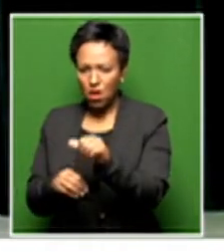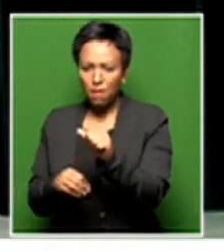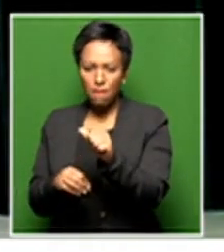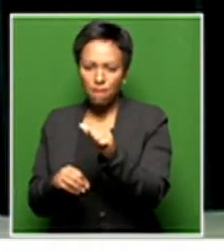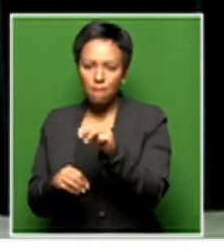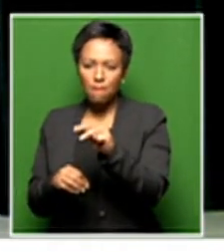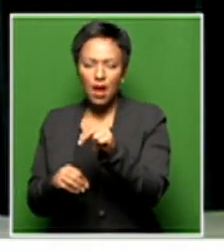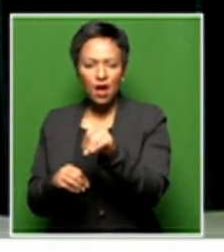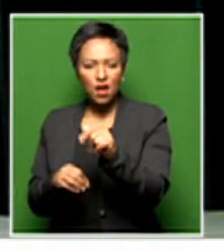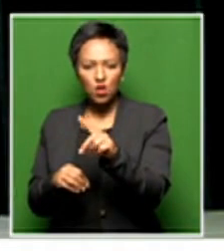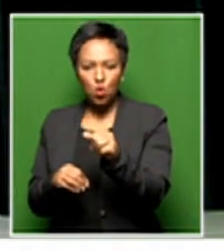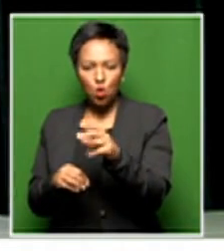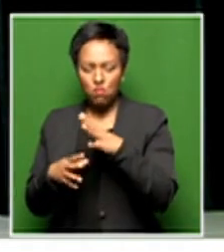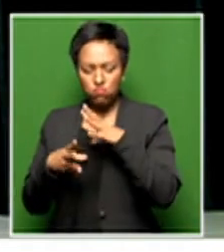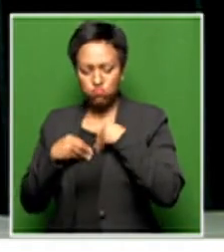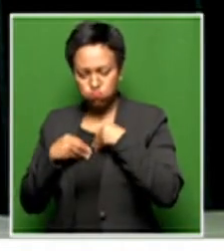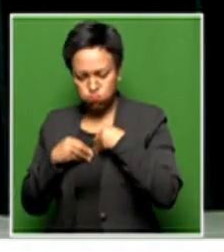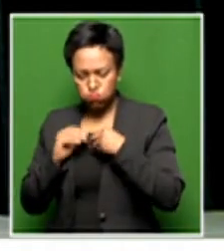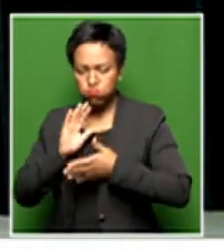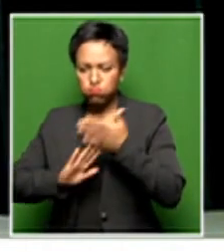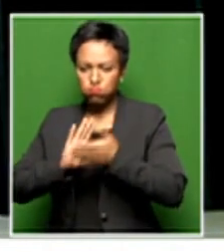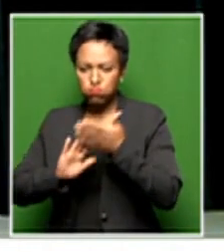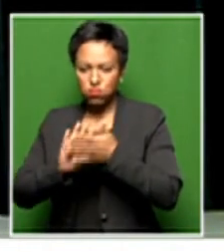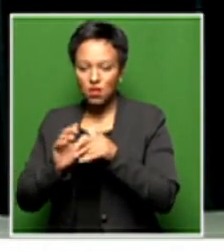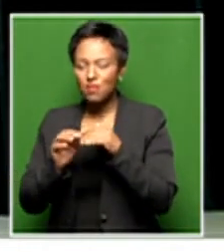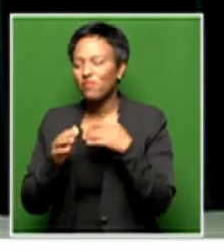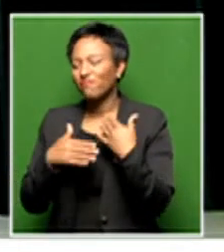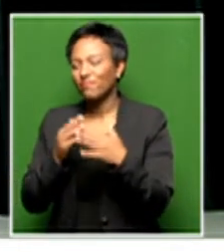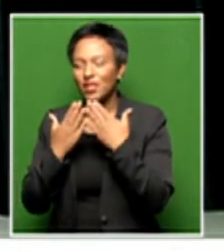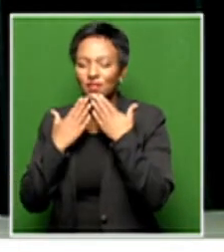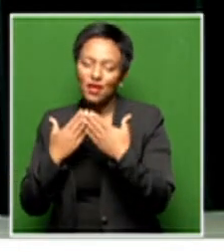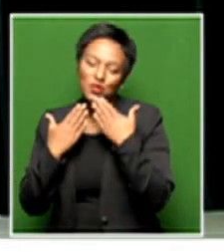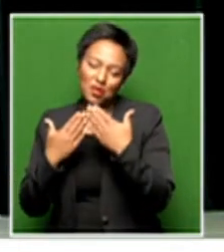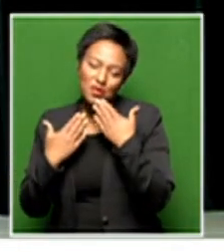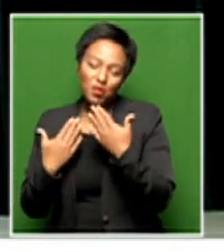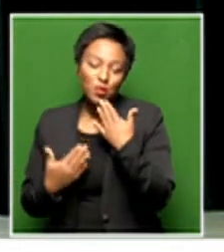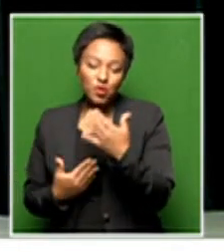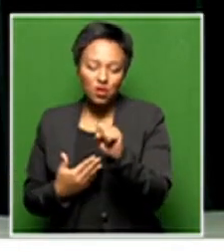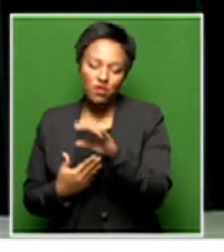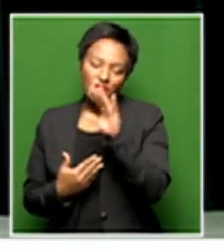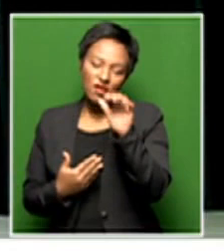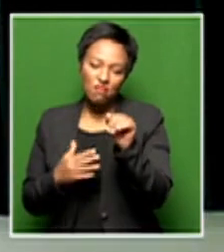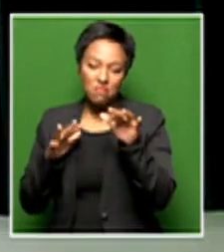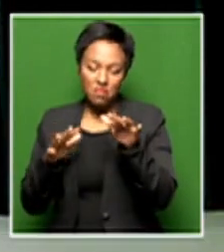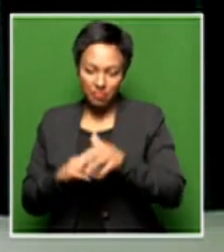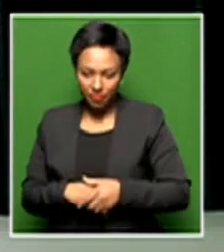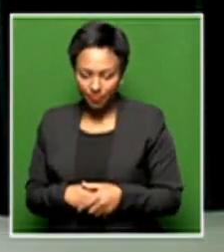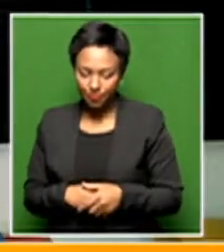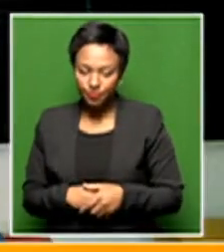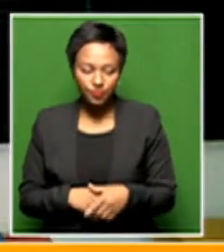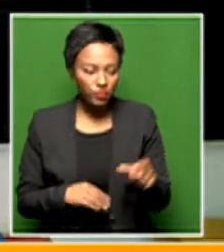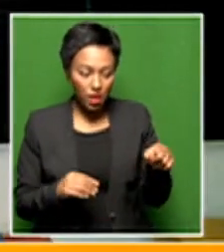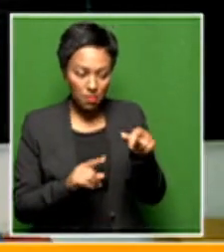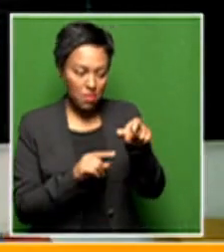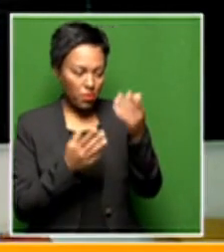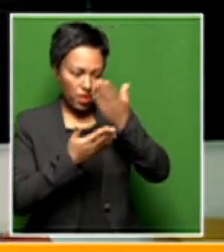own. And till today, till forever, I'll be forever grateful. Thank you so much, South Africa. Right. And for those that don't know